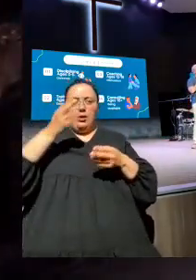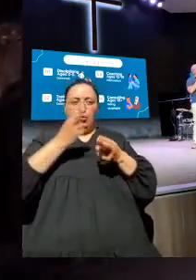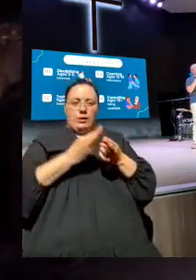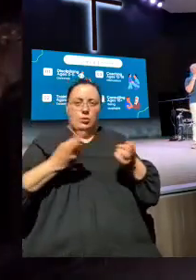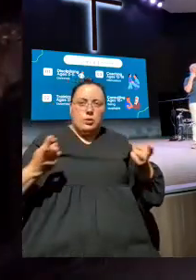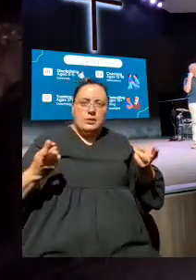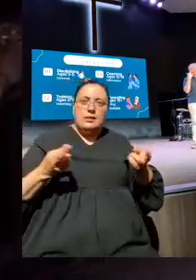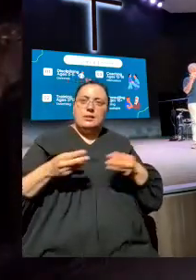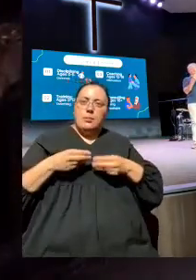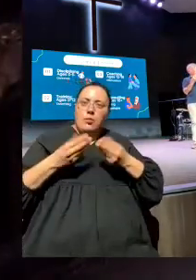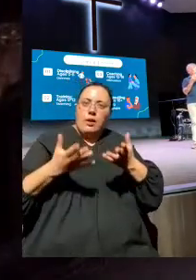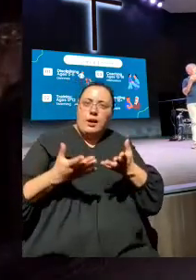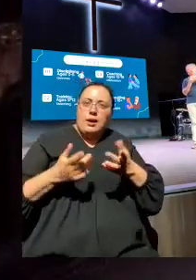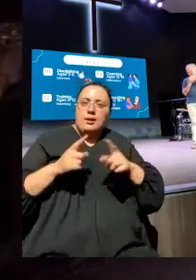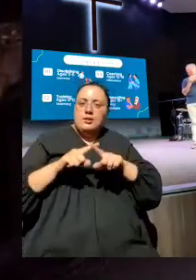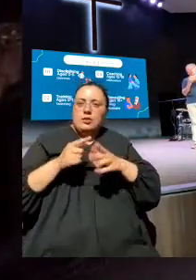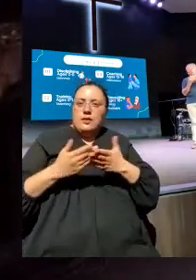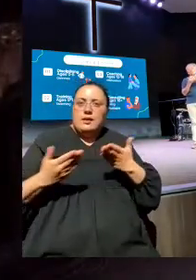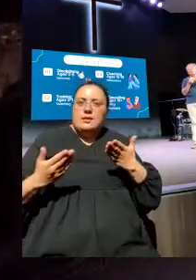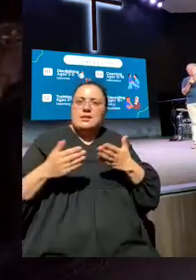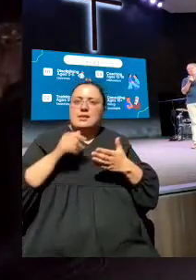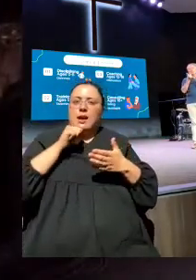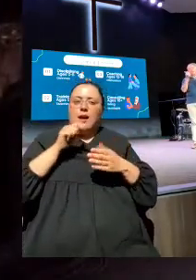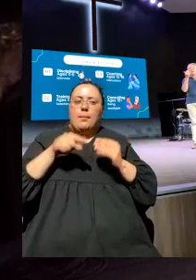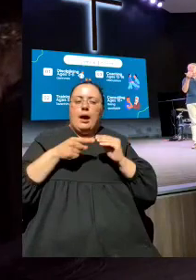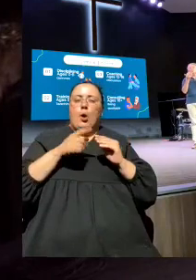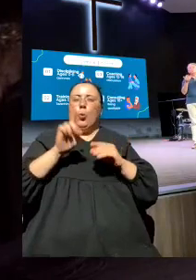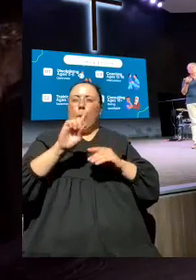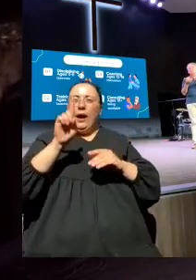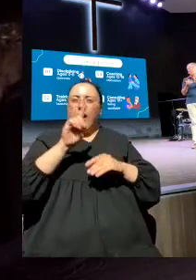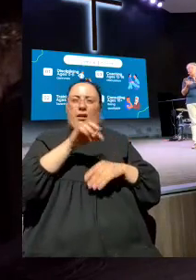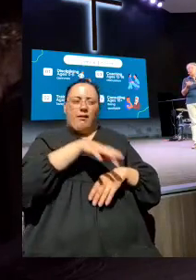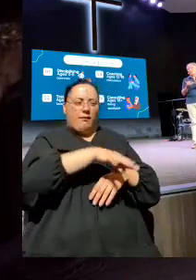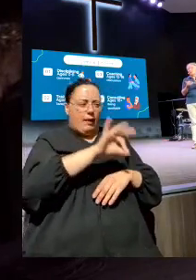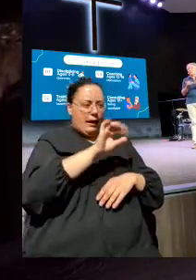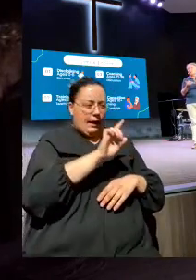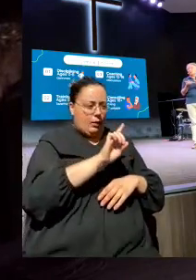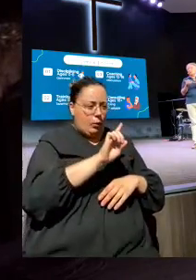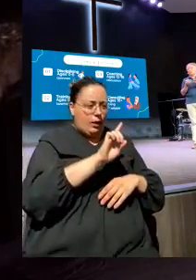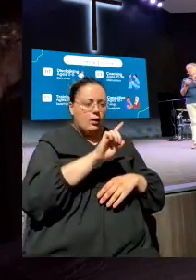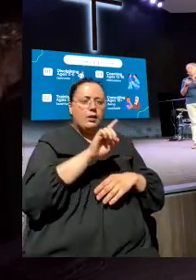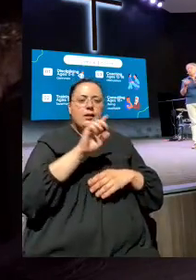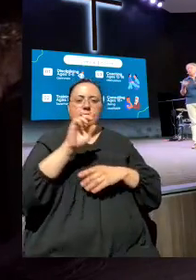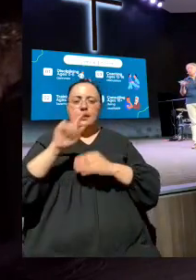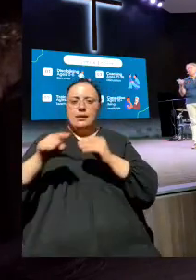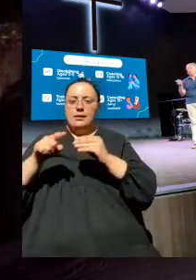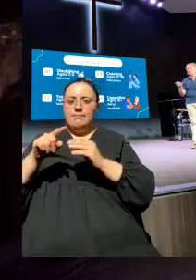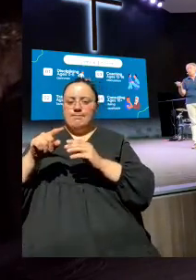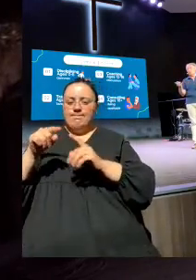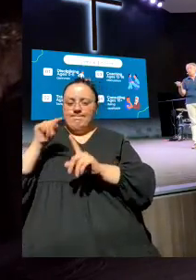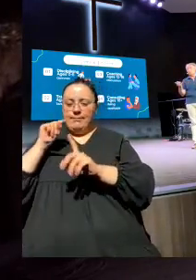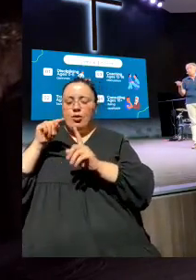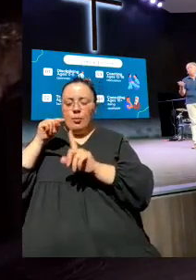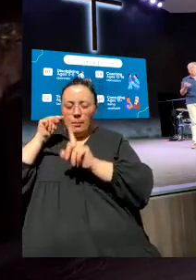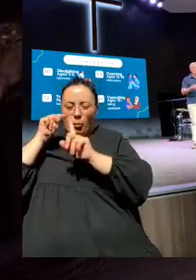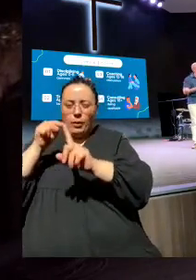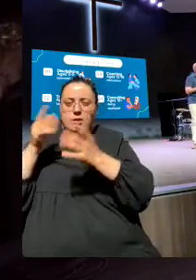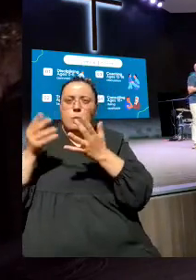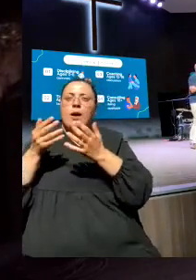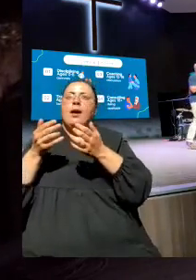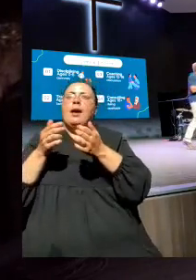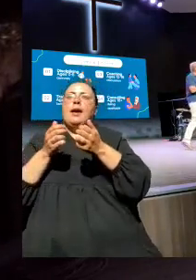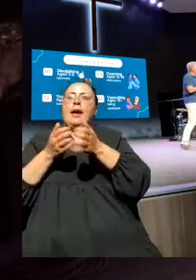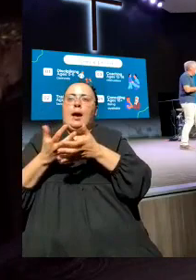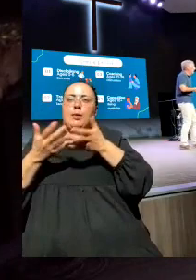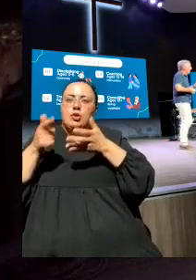It's not where can you find it. It's how much do you want to access to be able to invest in your kids. So we